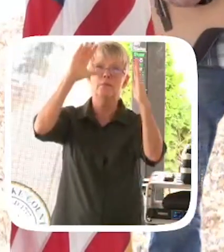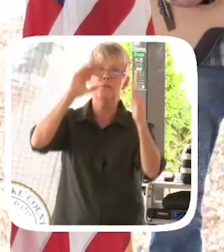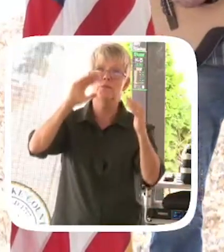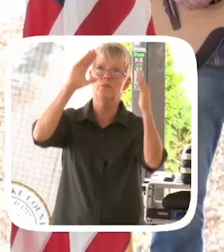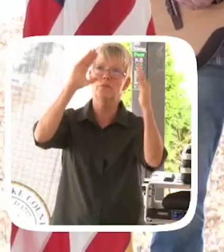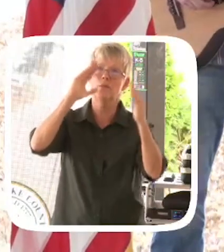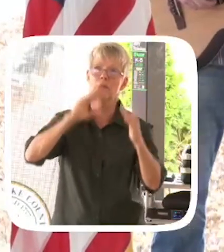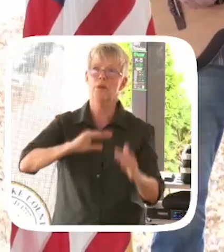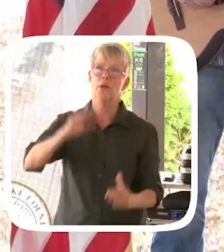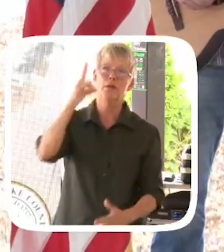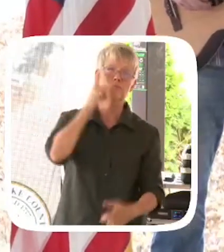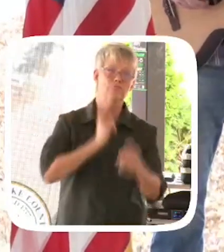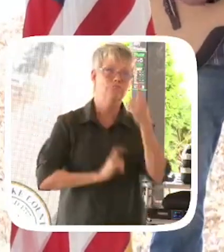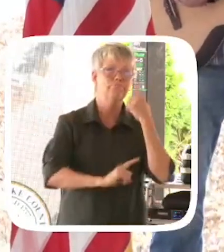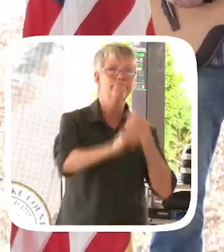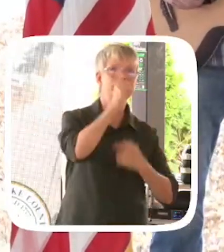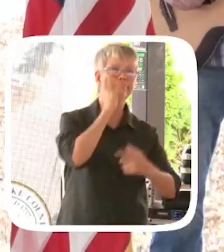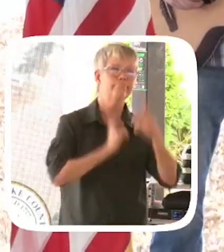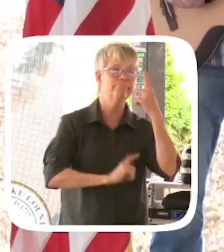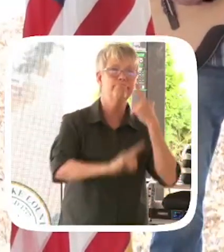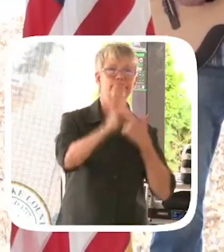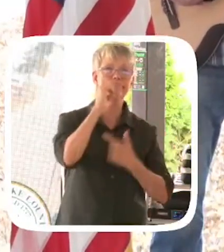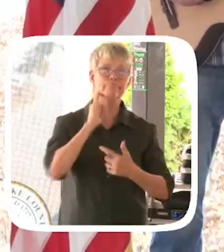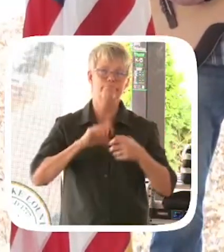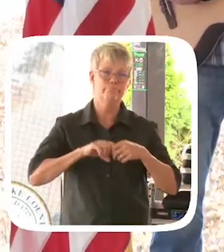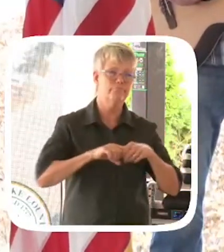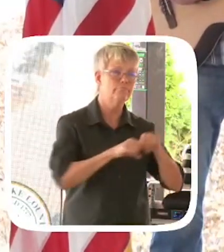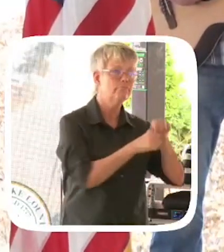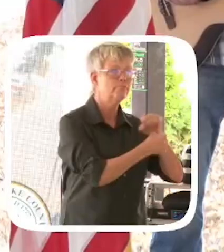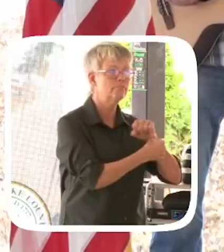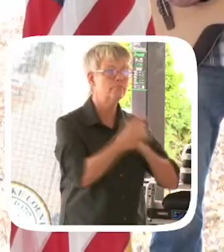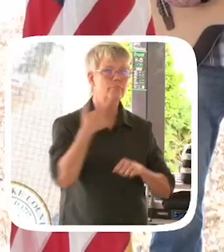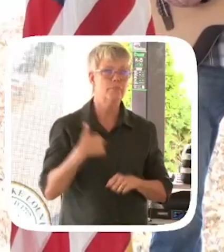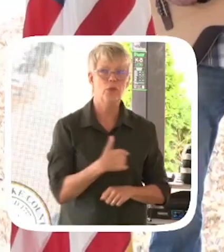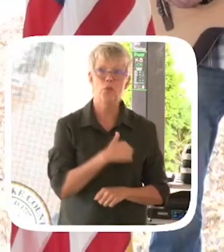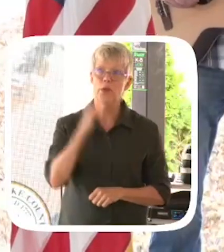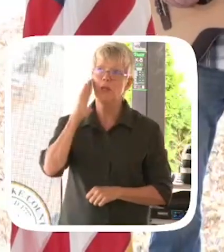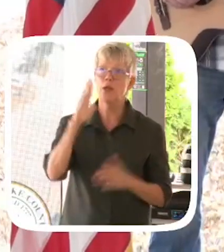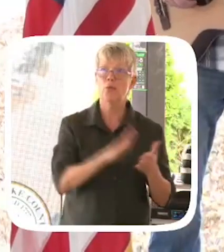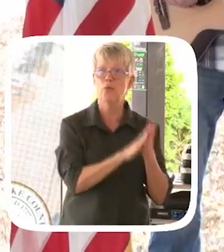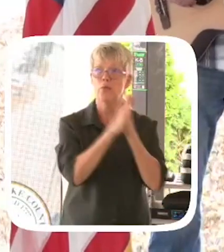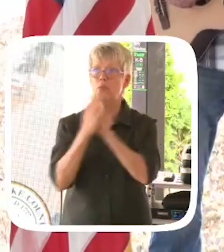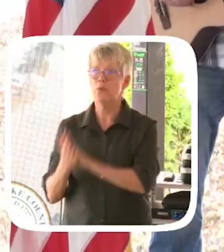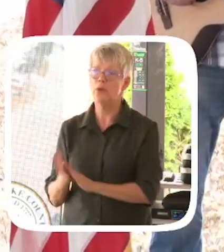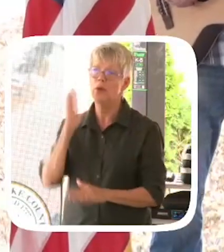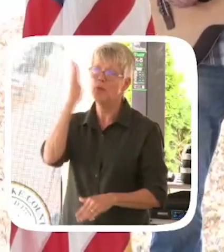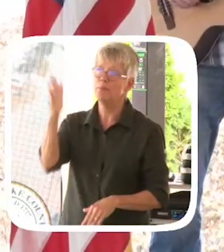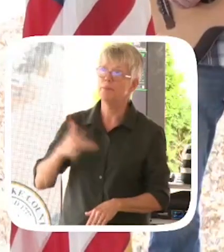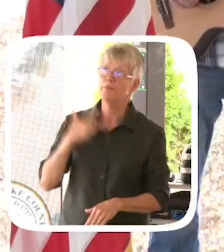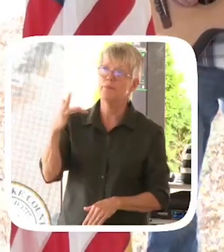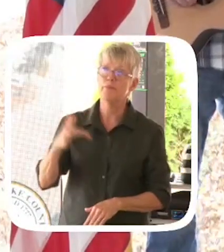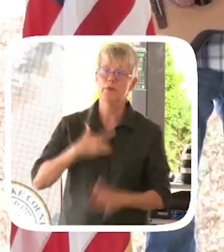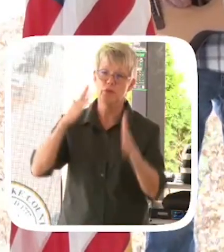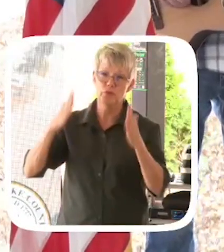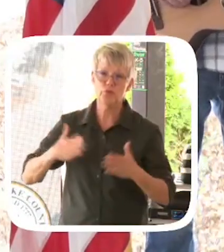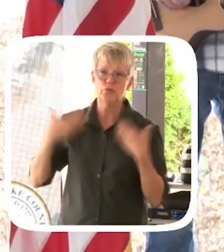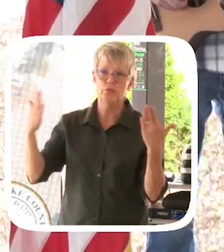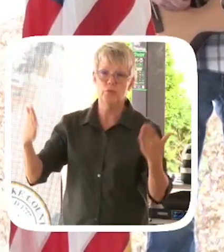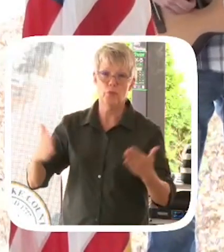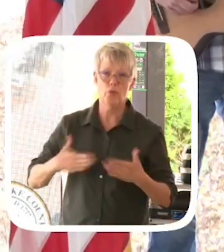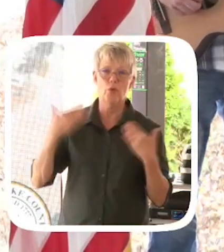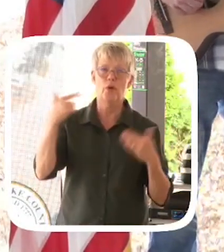were our bread, we will feast in your joy. Bind